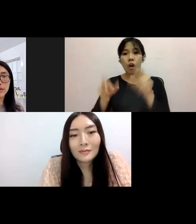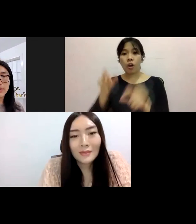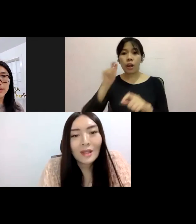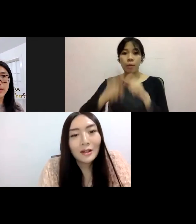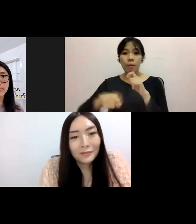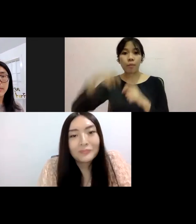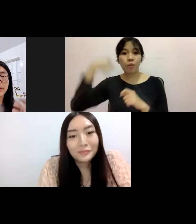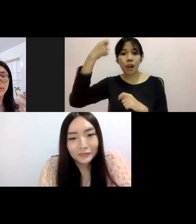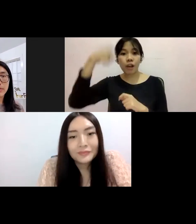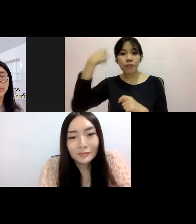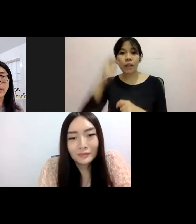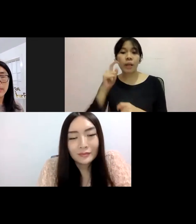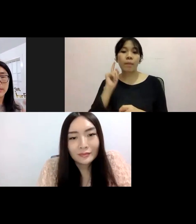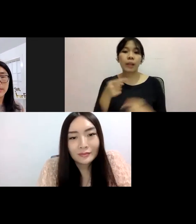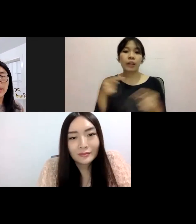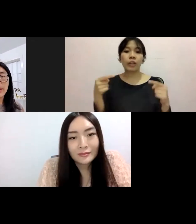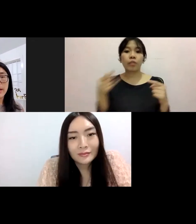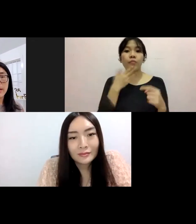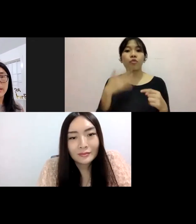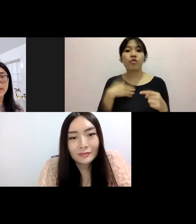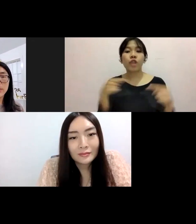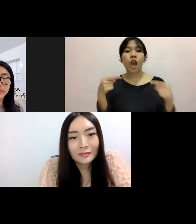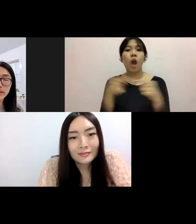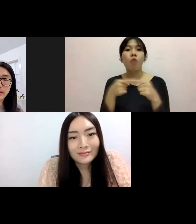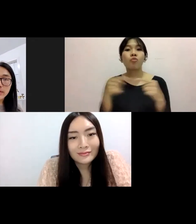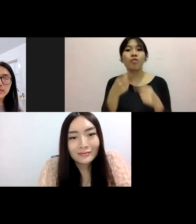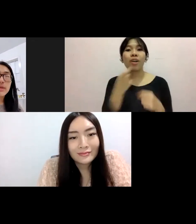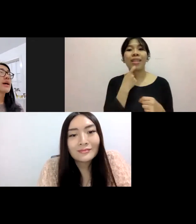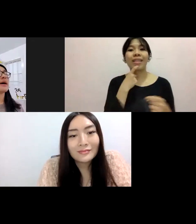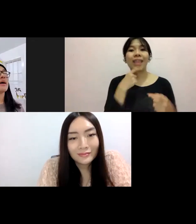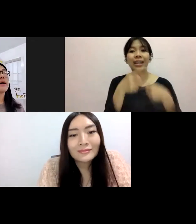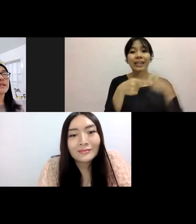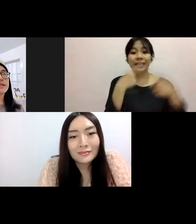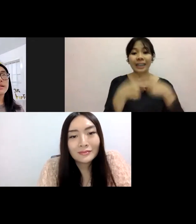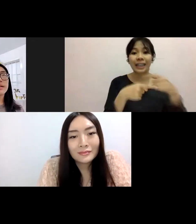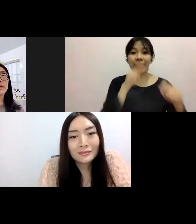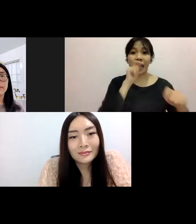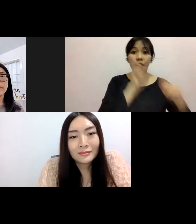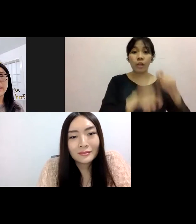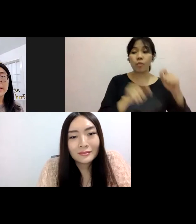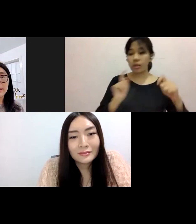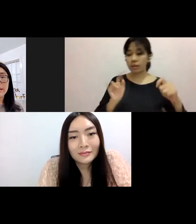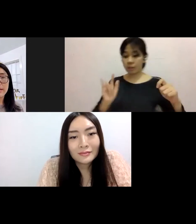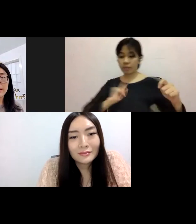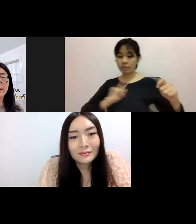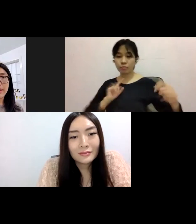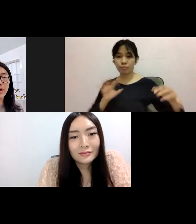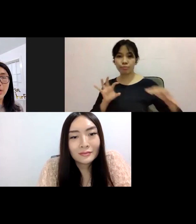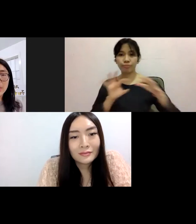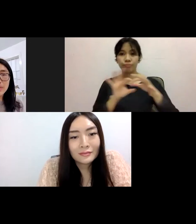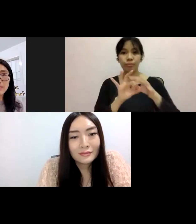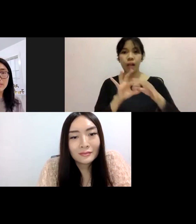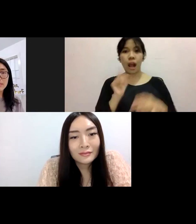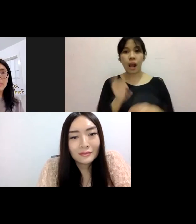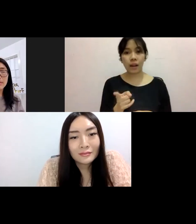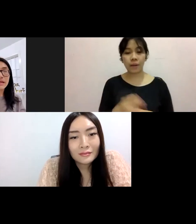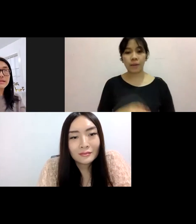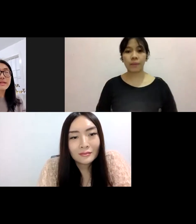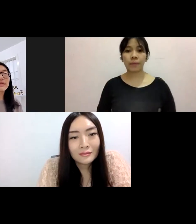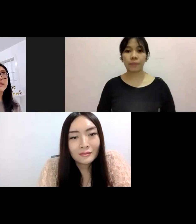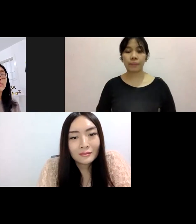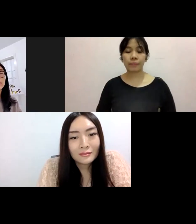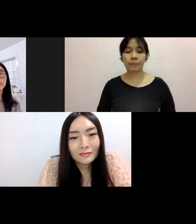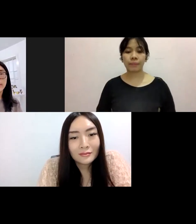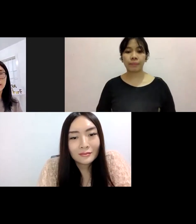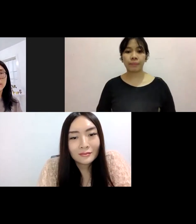hetero relationship or story about straight people. But that's not the whole,